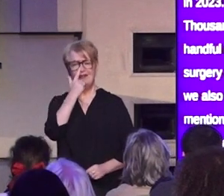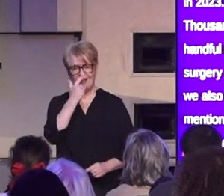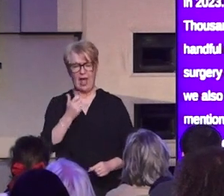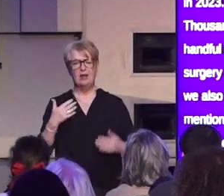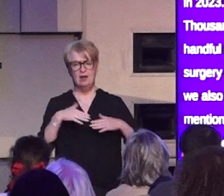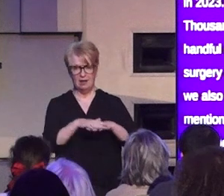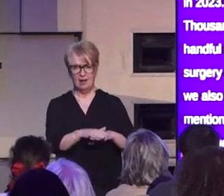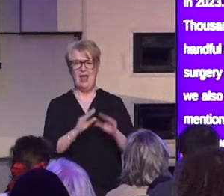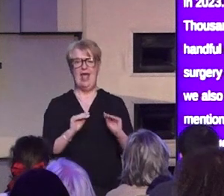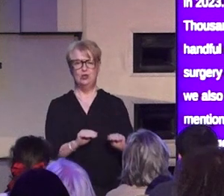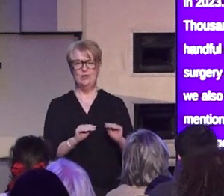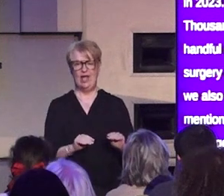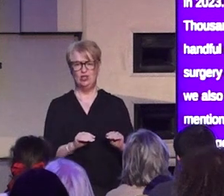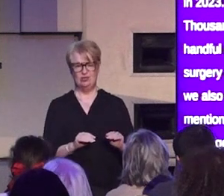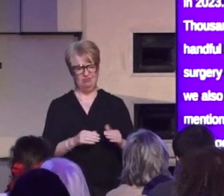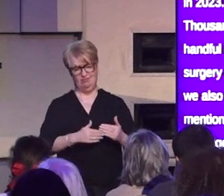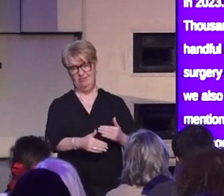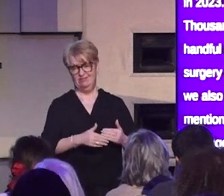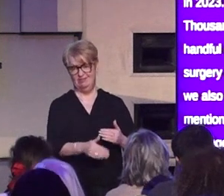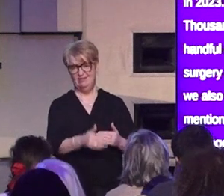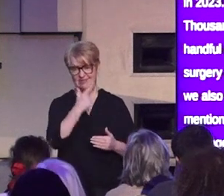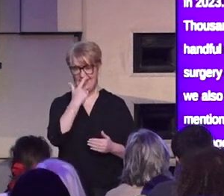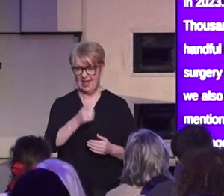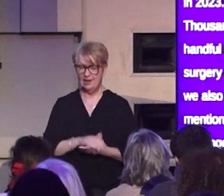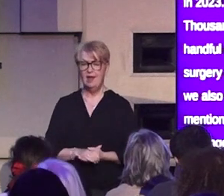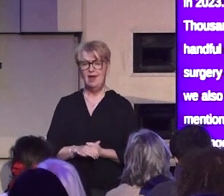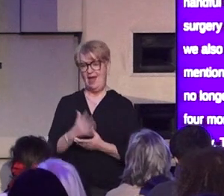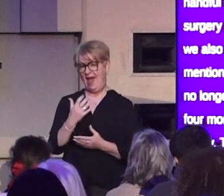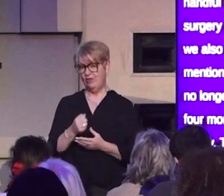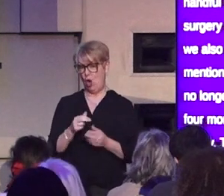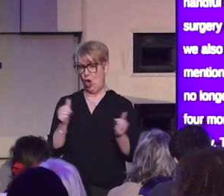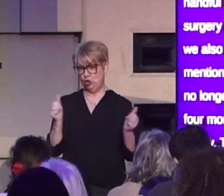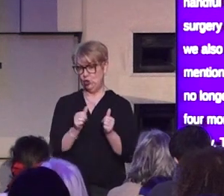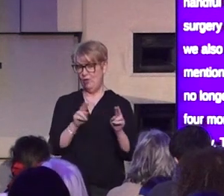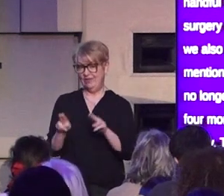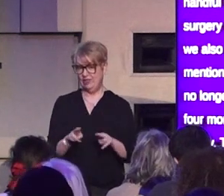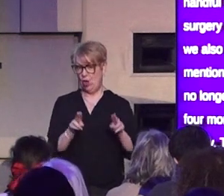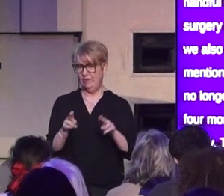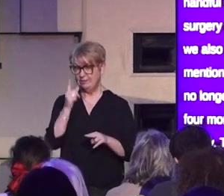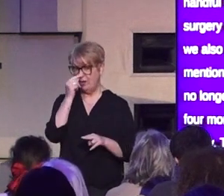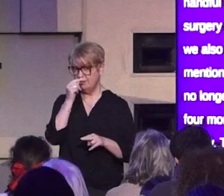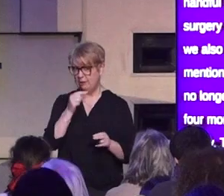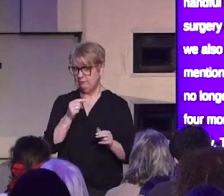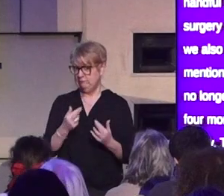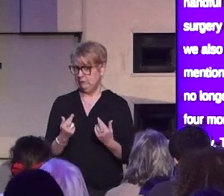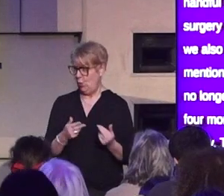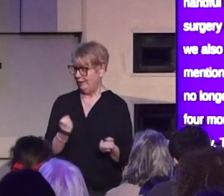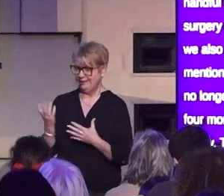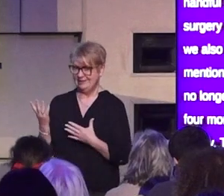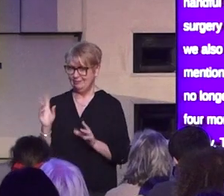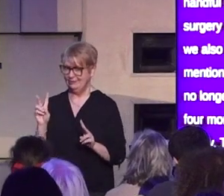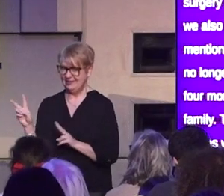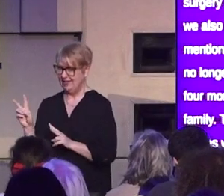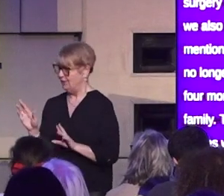and a half or 2 years, depending what it is. And I've got a very short video that's possible to just play. And if